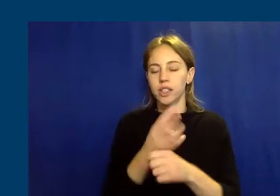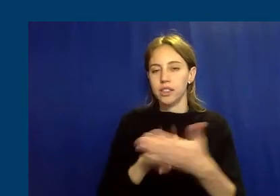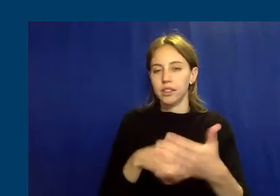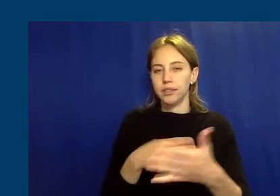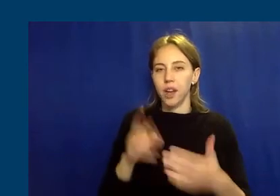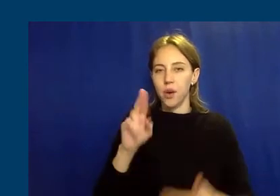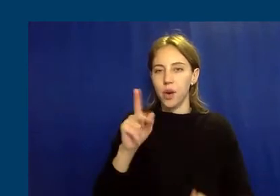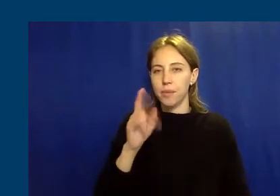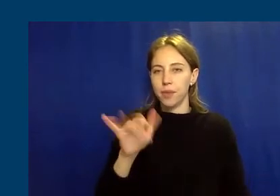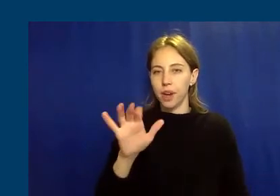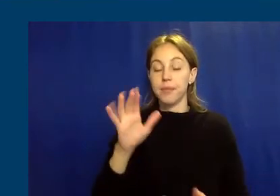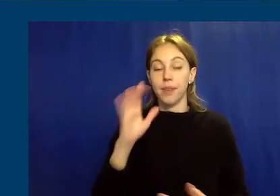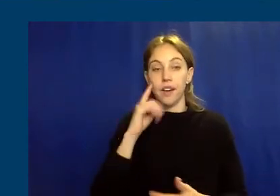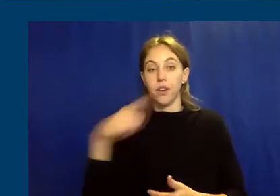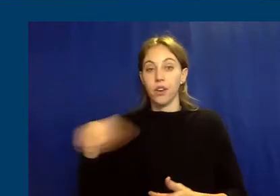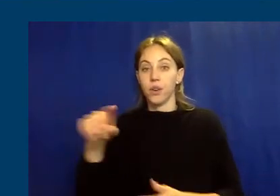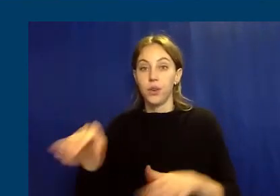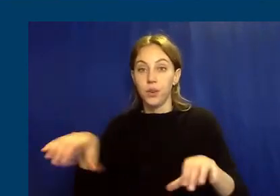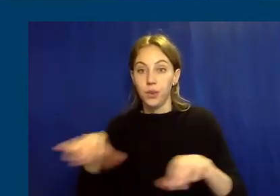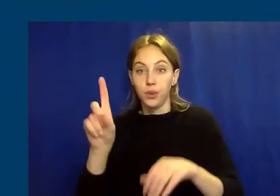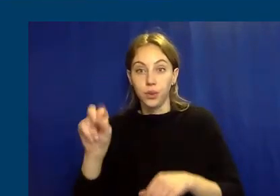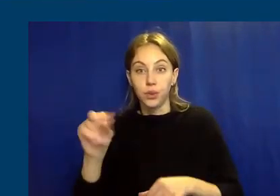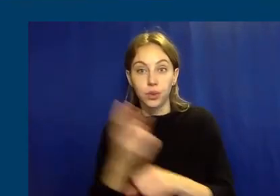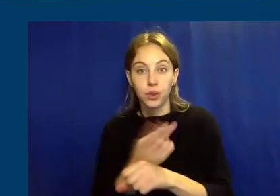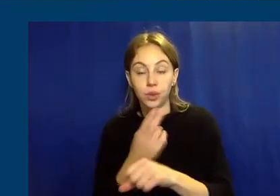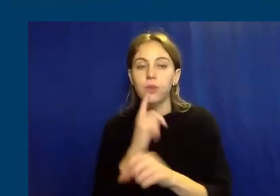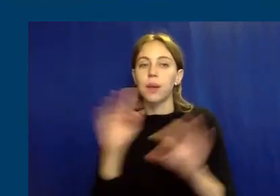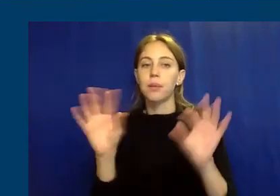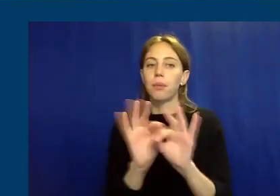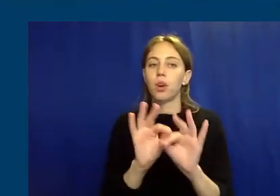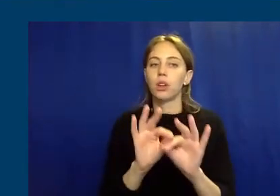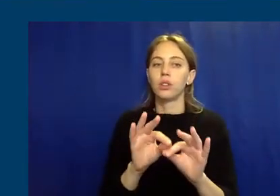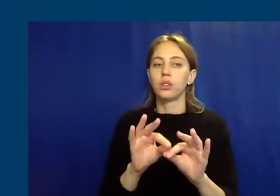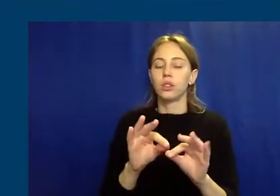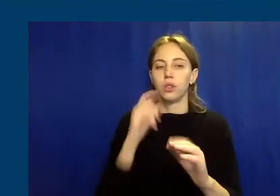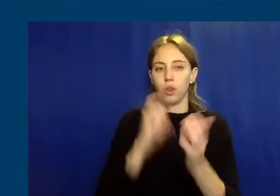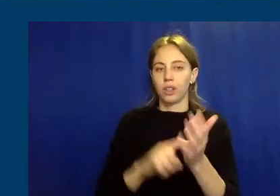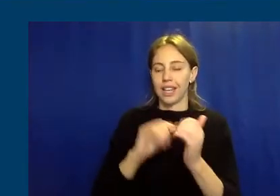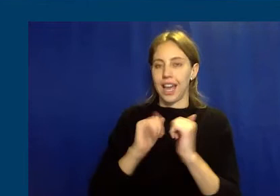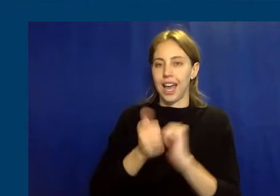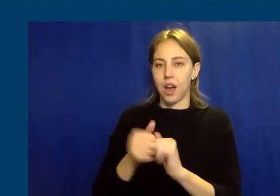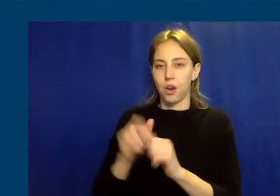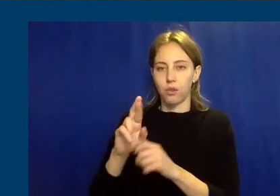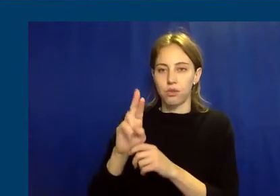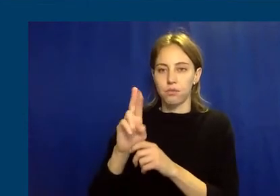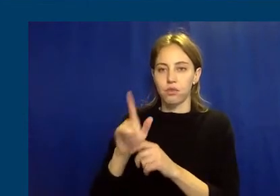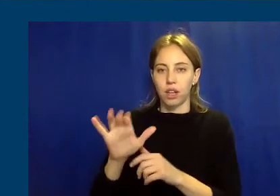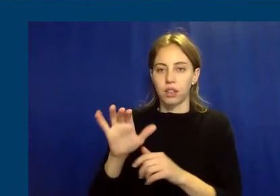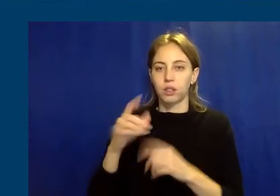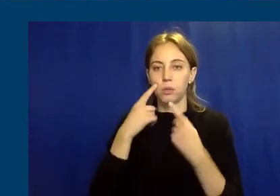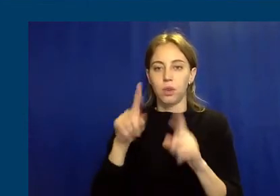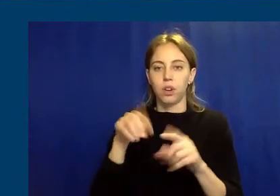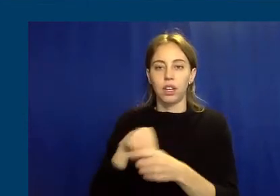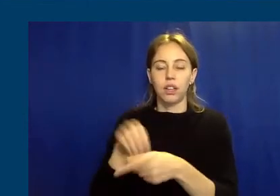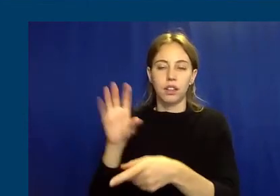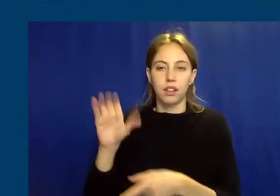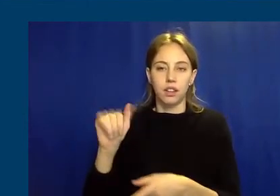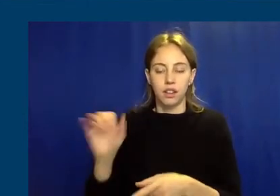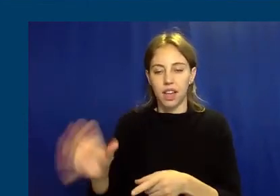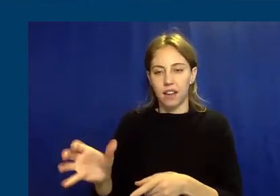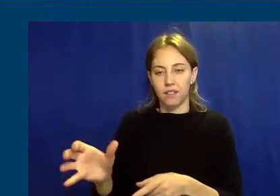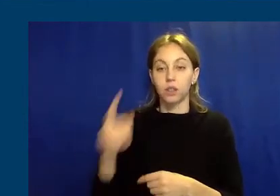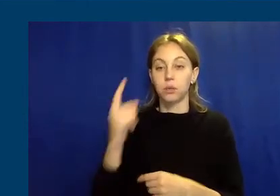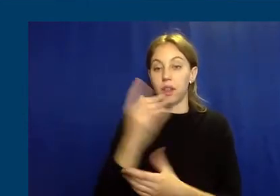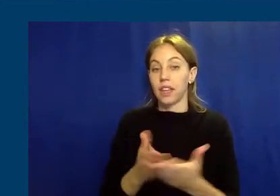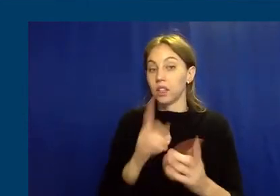do, I really think it's important to talk a little bit about how the rubrics work in Canvas. One of the things that's true about the rubrics in